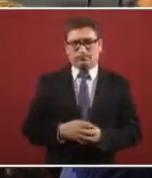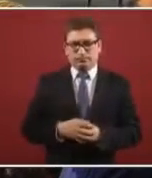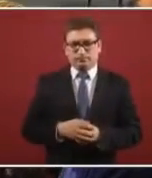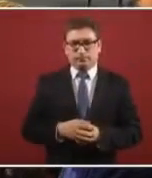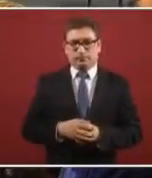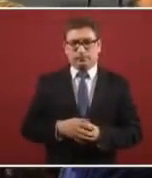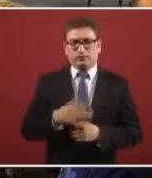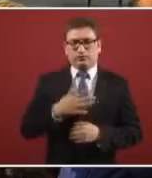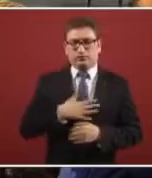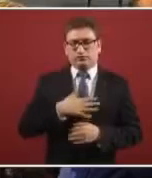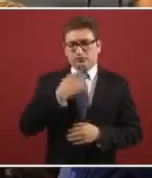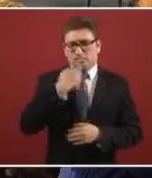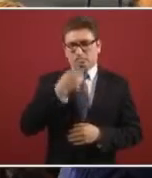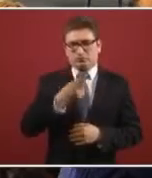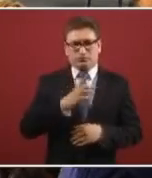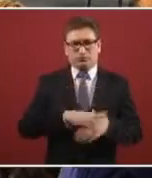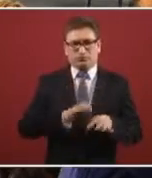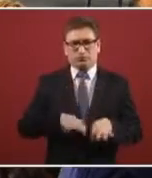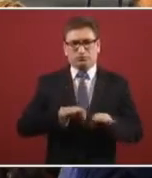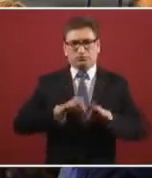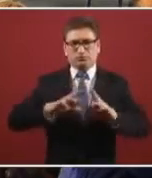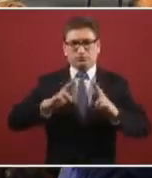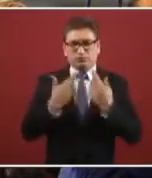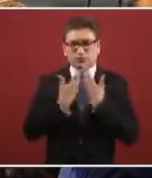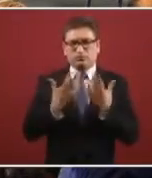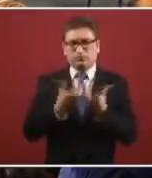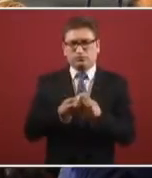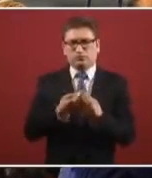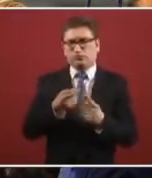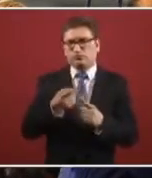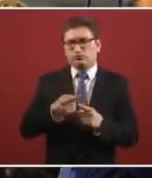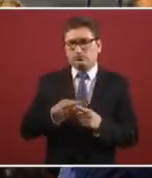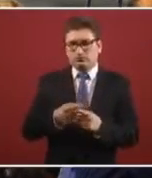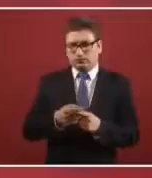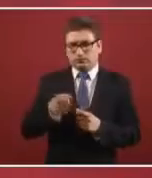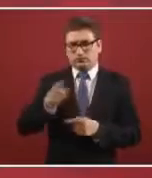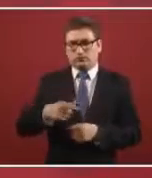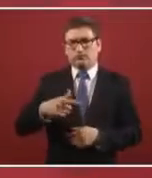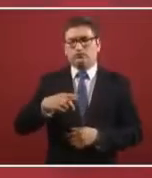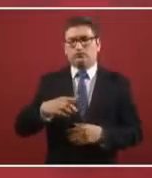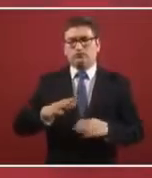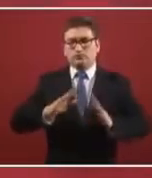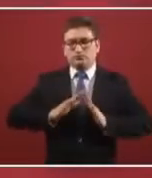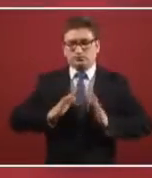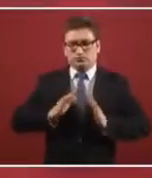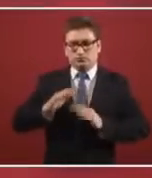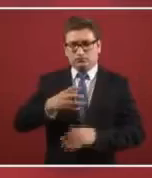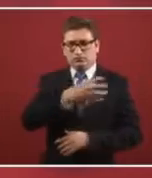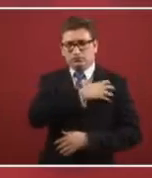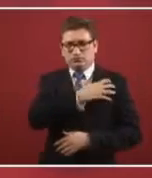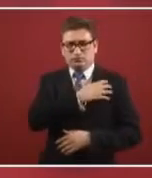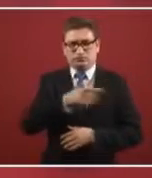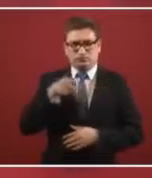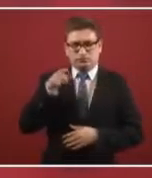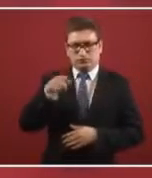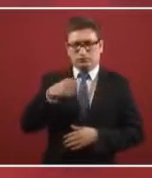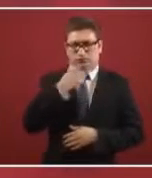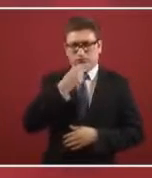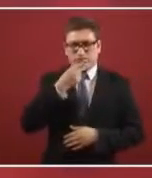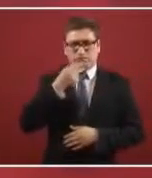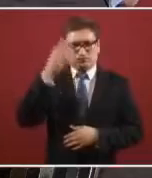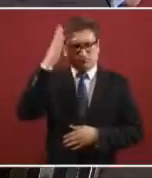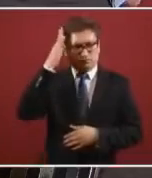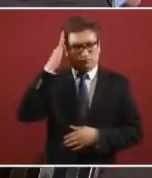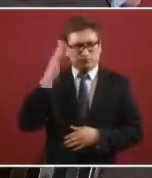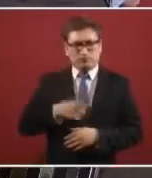destaco government of the republic, particularmente las reuniones celebradas the con meetings el are general secretario de Defensa celebrated with the Nacional y su Secretary of Estado Mayor, Defense la primera